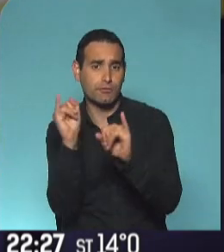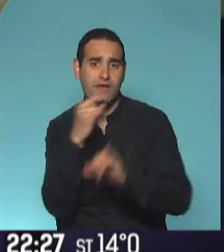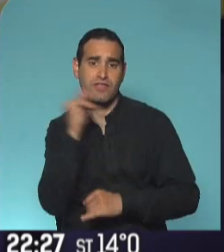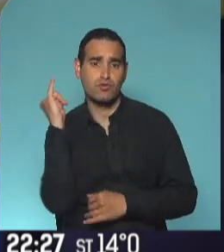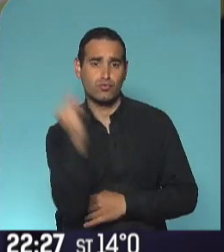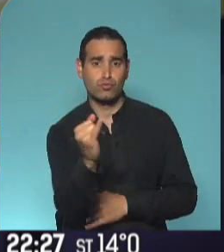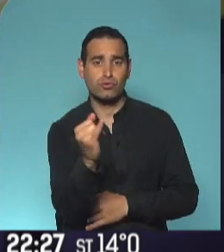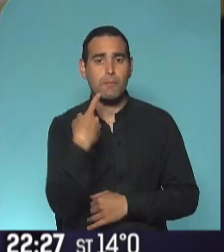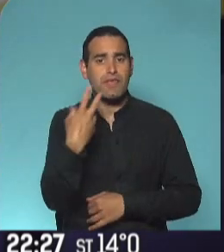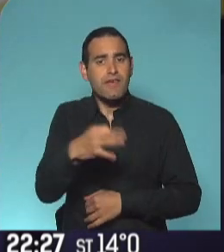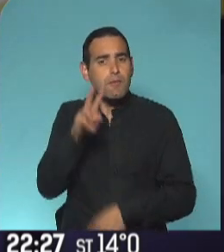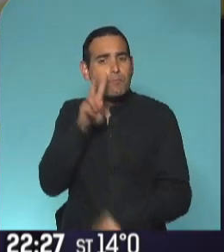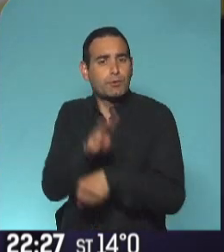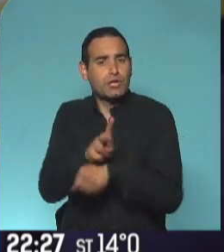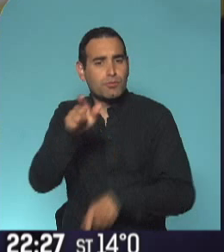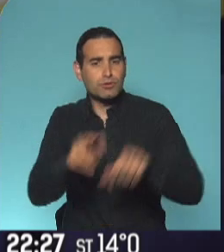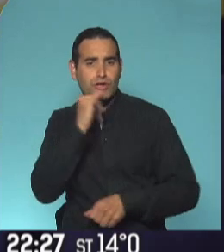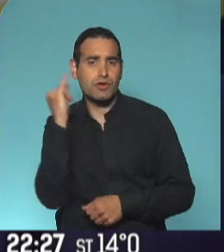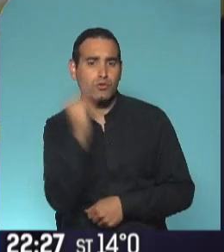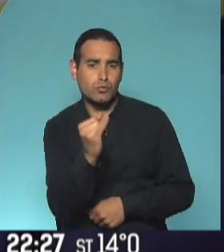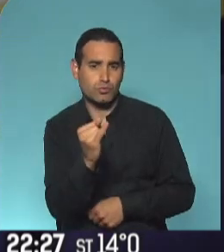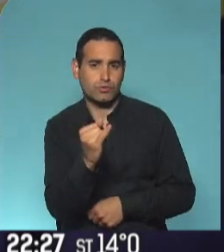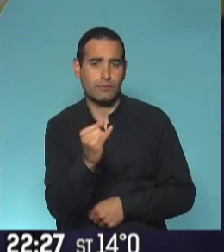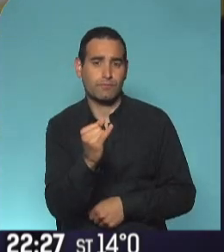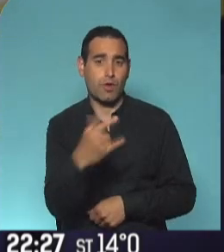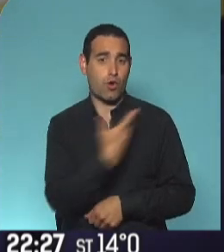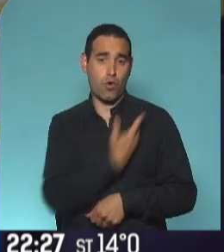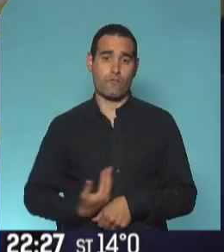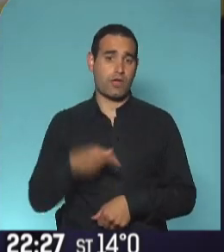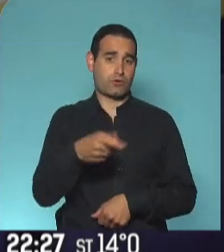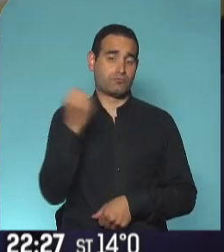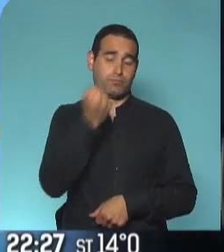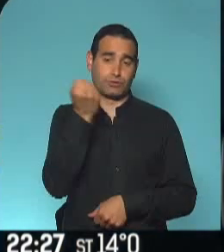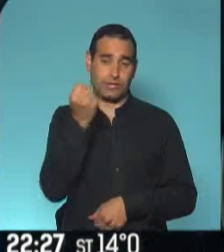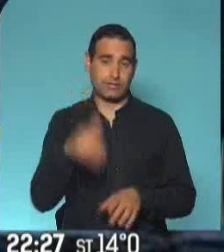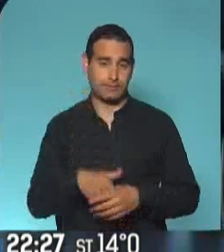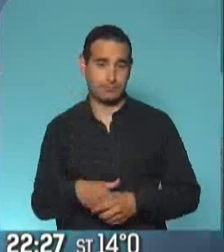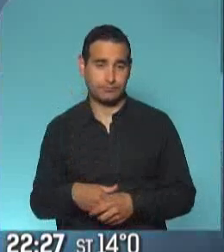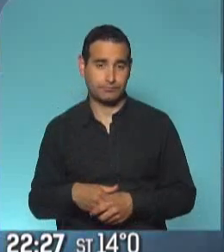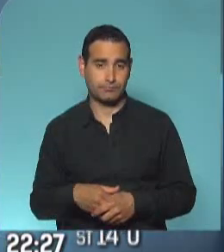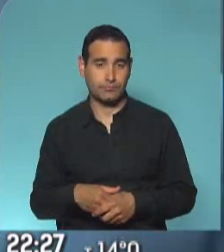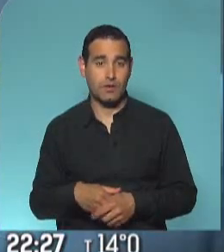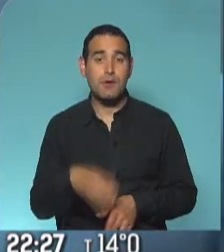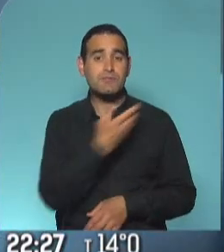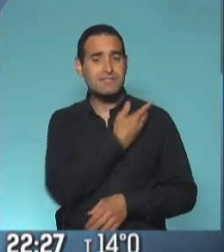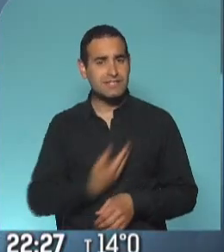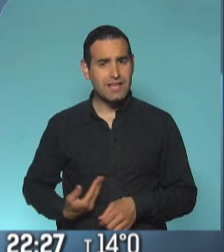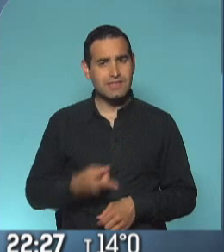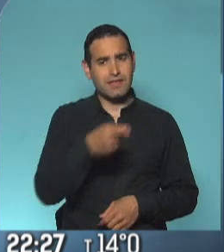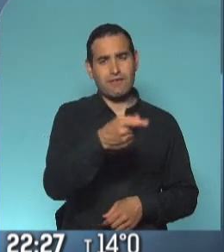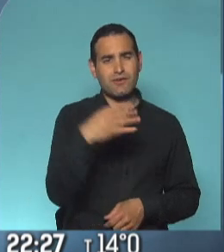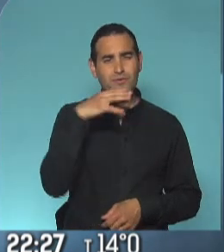whistleblowers who see wrongdoing of any kind in our government is essential. The president probably